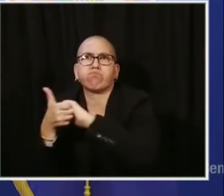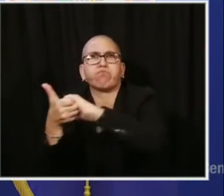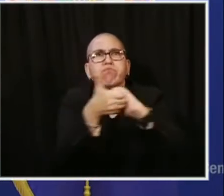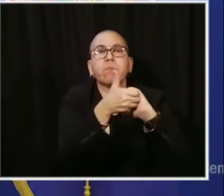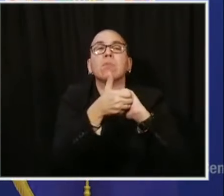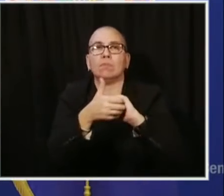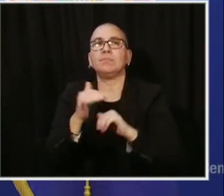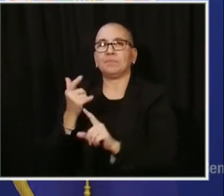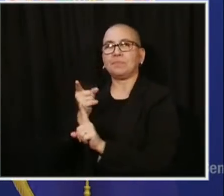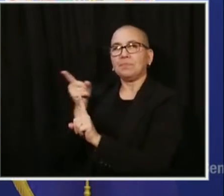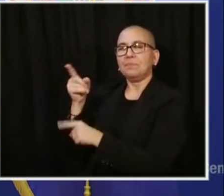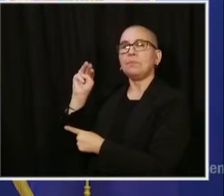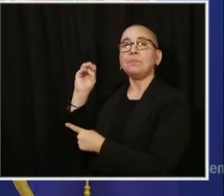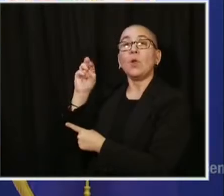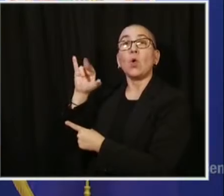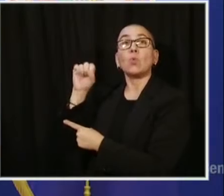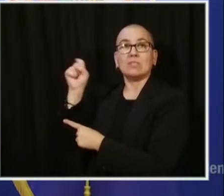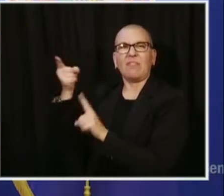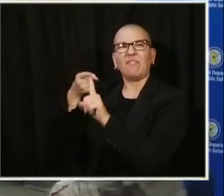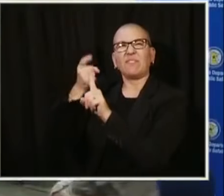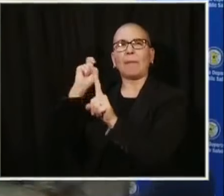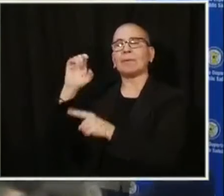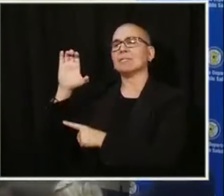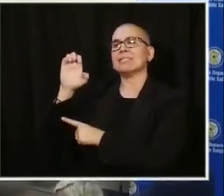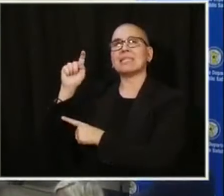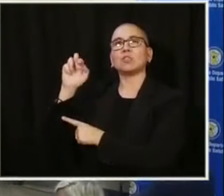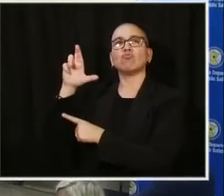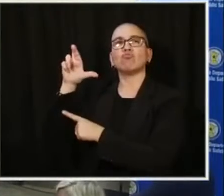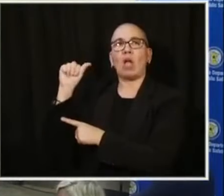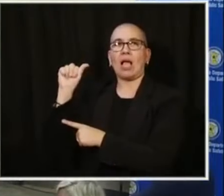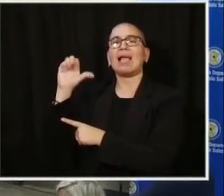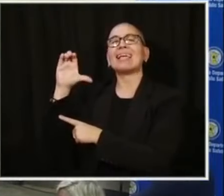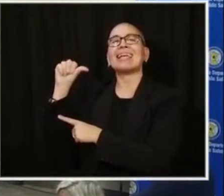CentraCare, focusing on COVID-19 response.